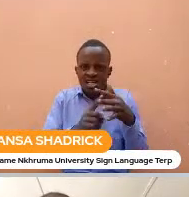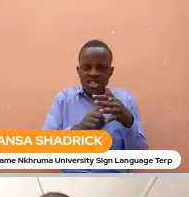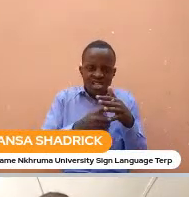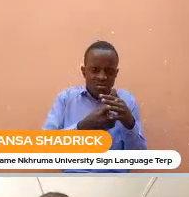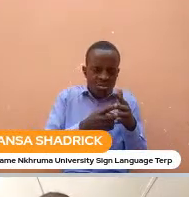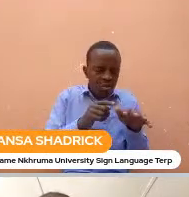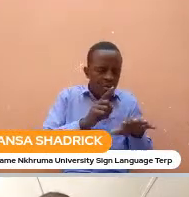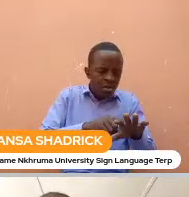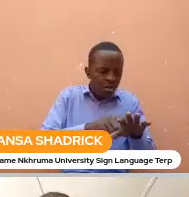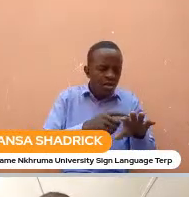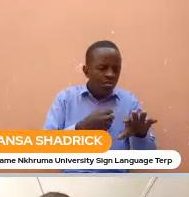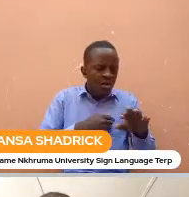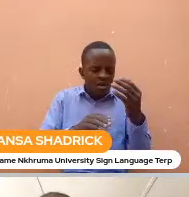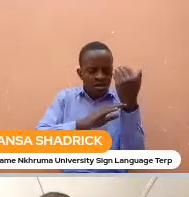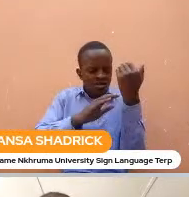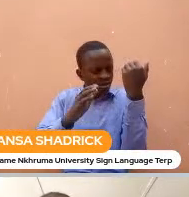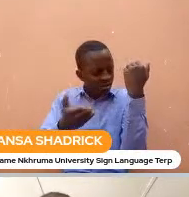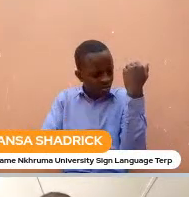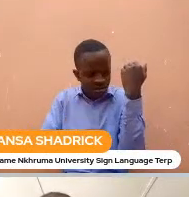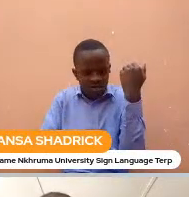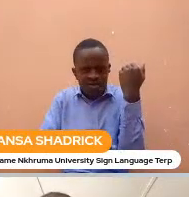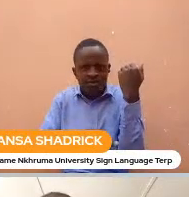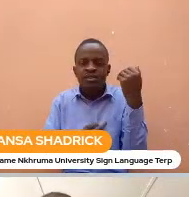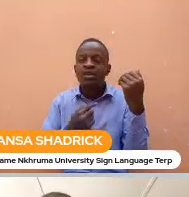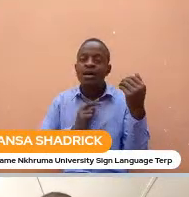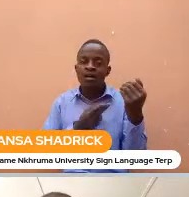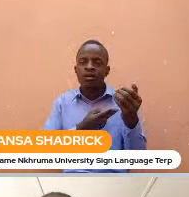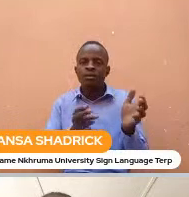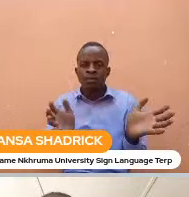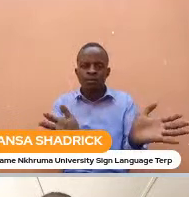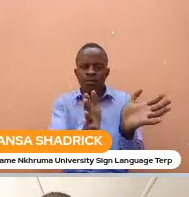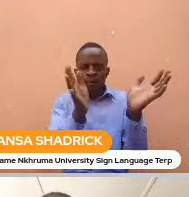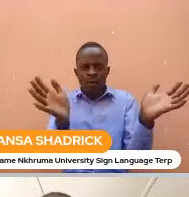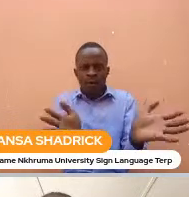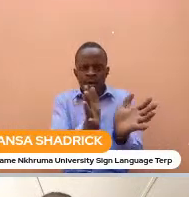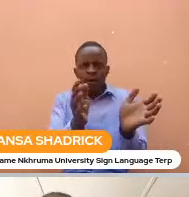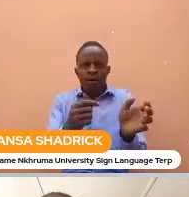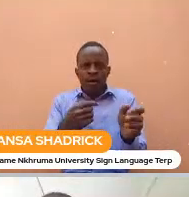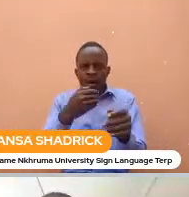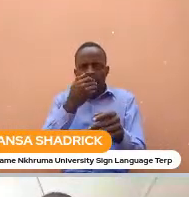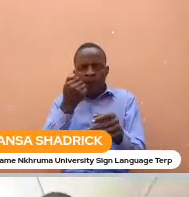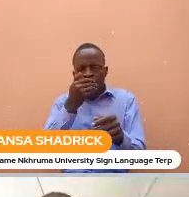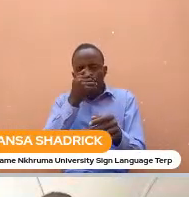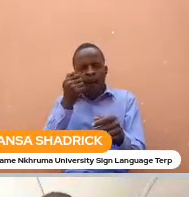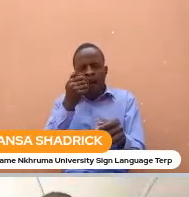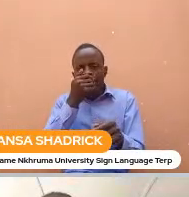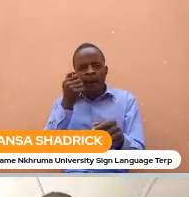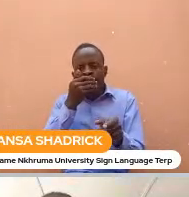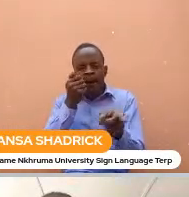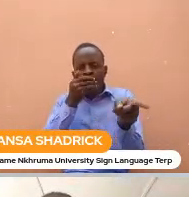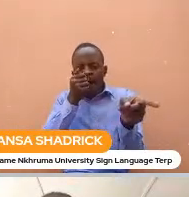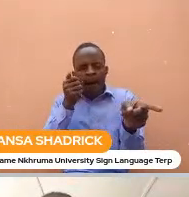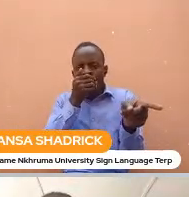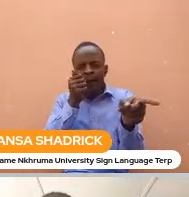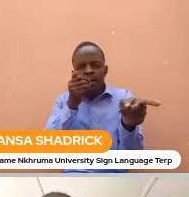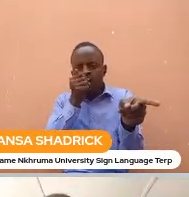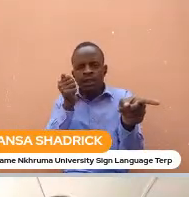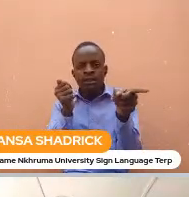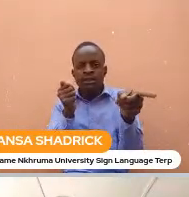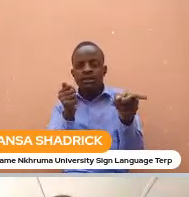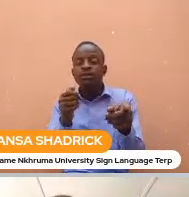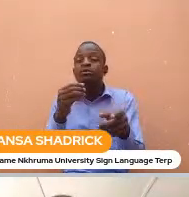stage, we do encourage you to go for a better contraception that you can just abruptly stop